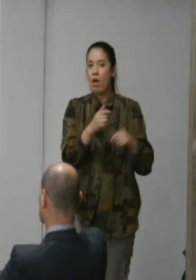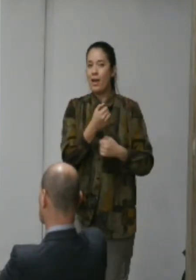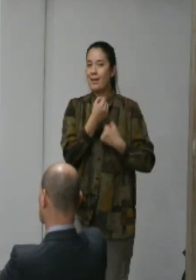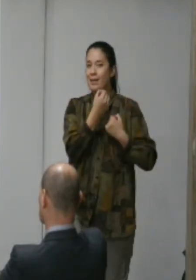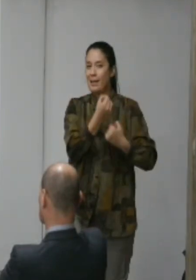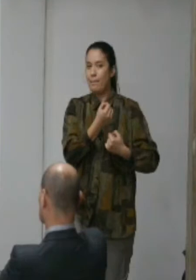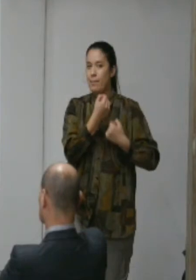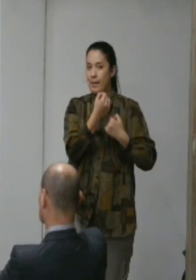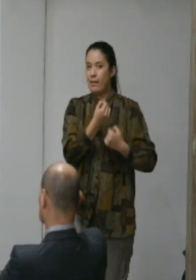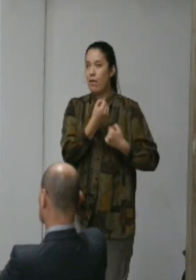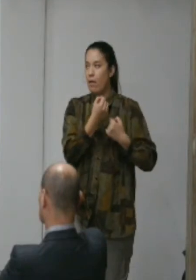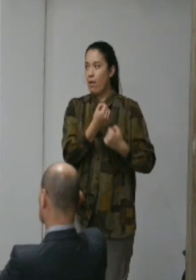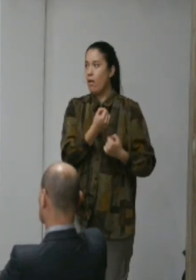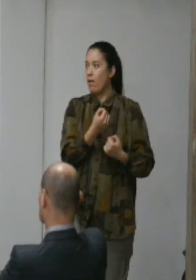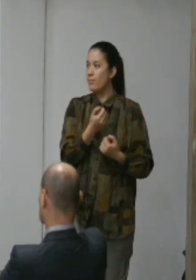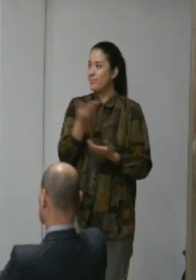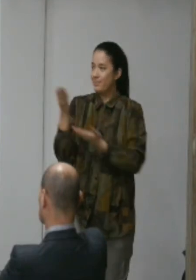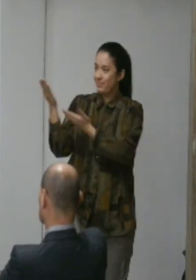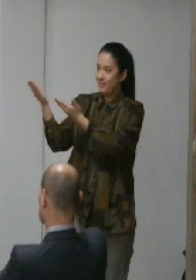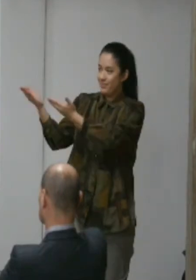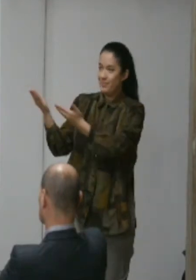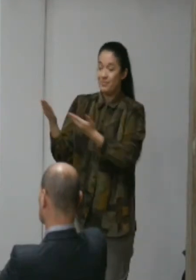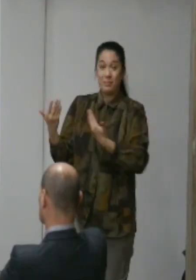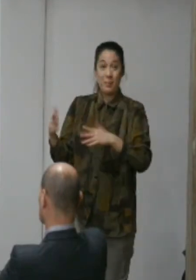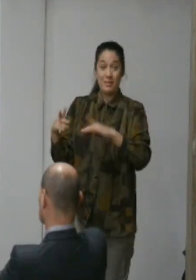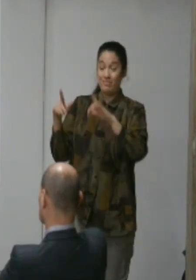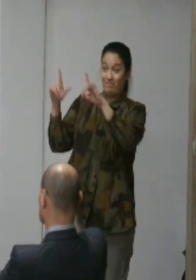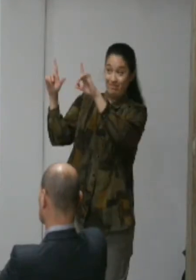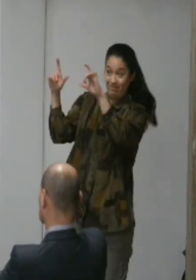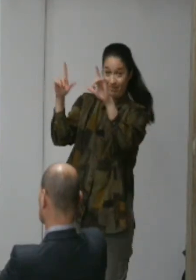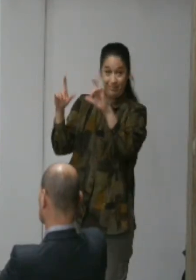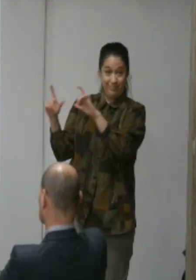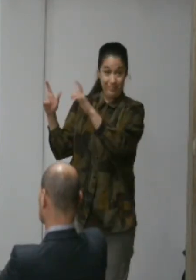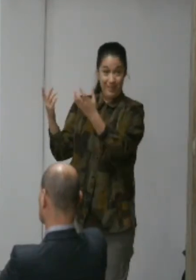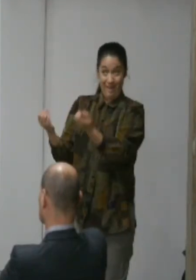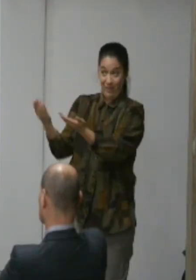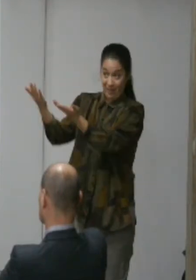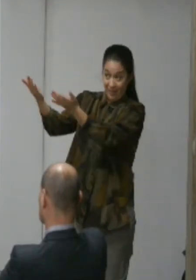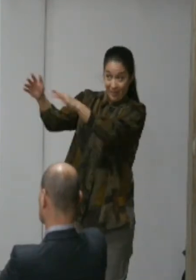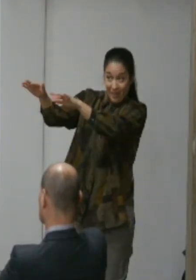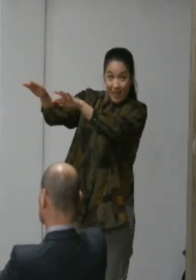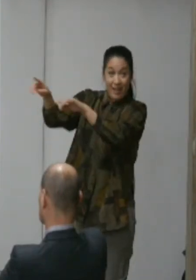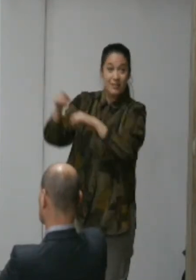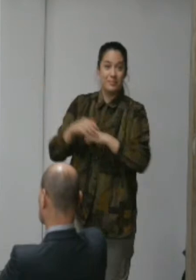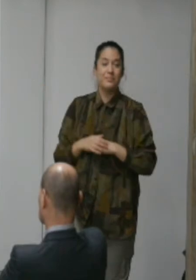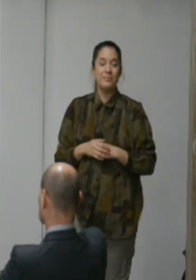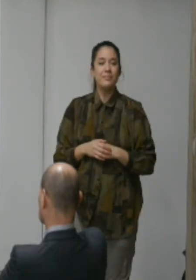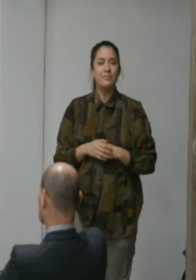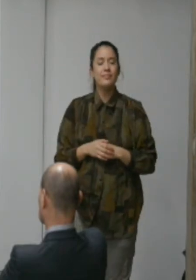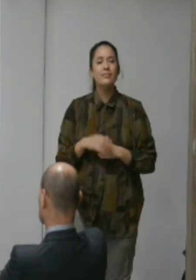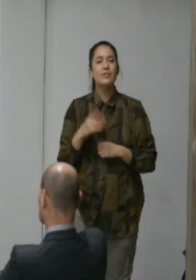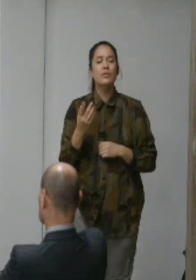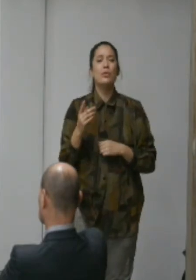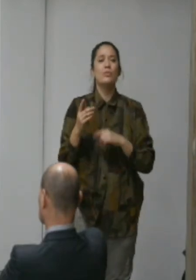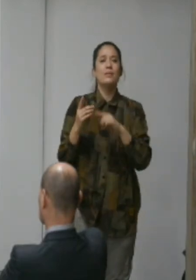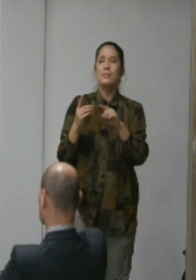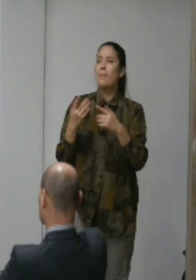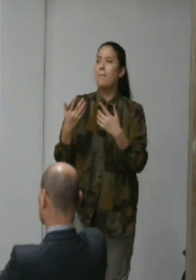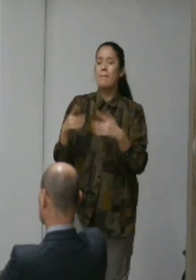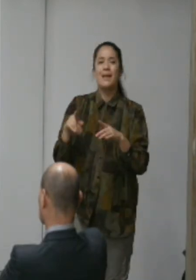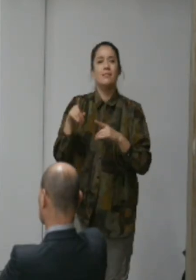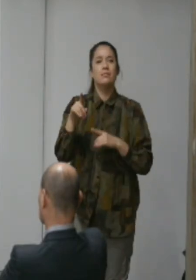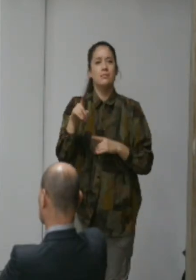who's taken some of the photos that are over there, charting disabled people's protests since like 2012, I